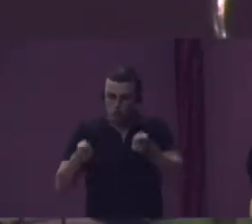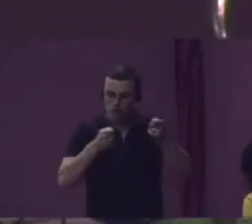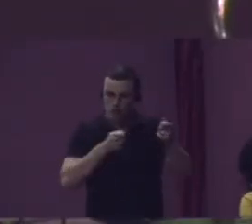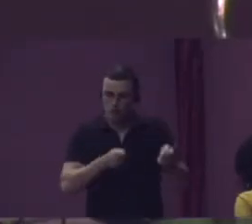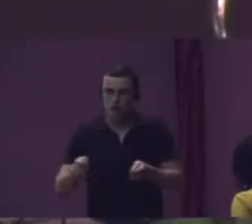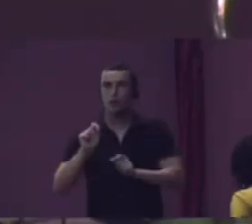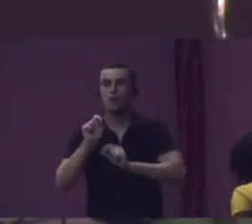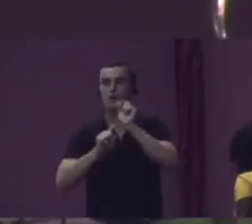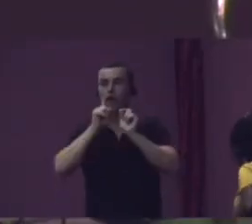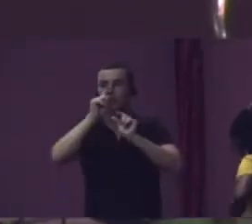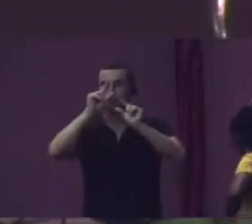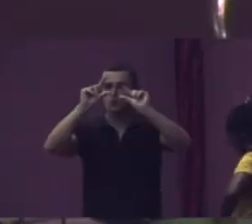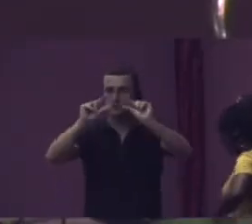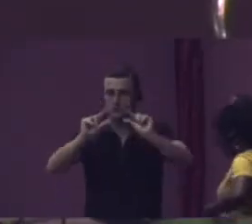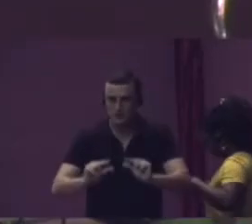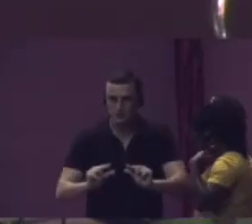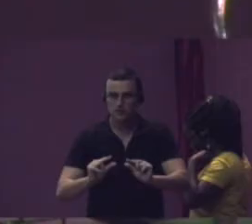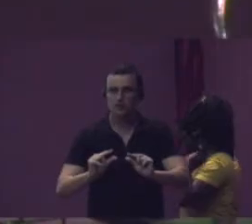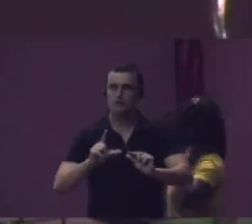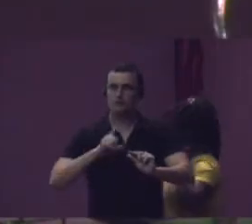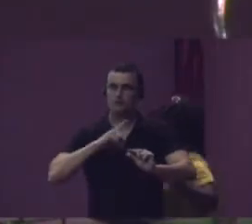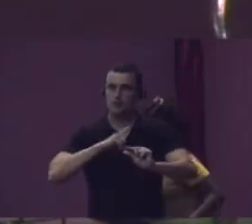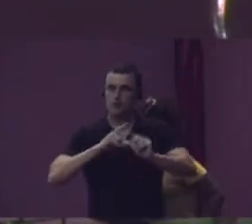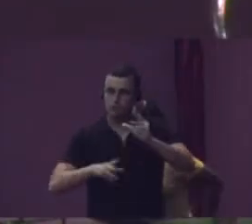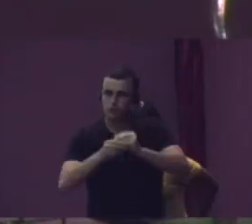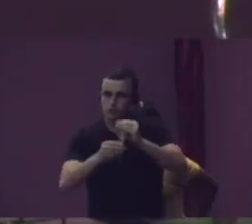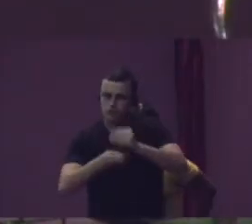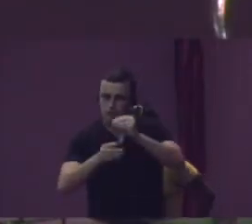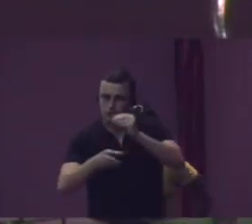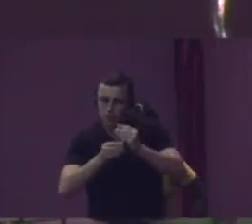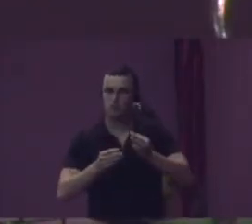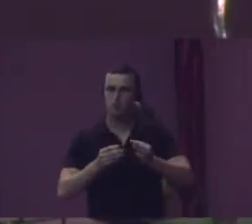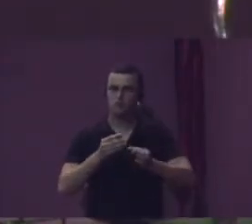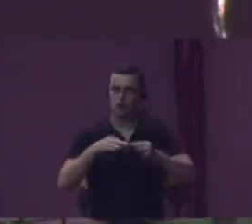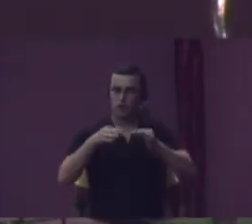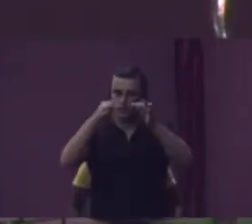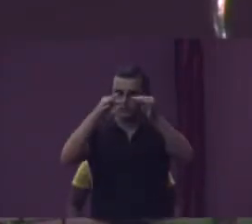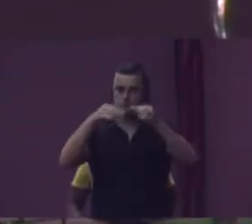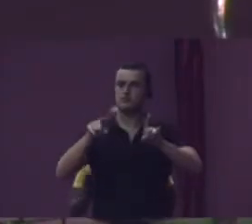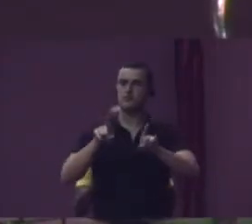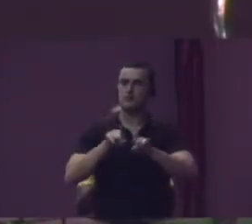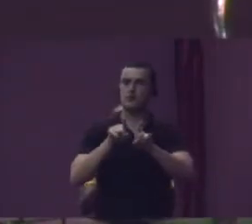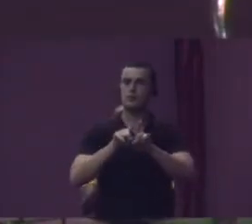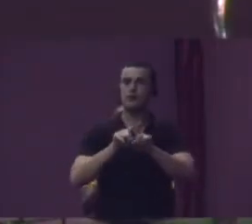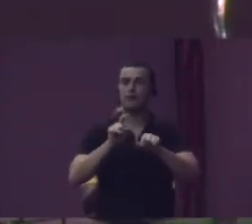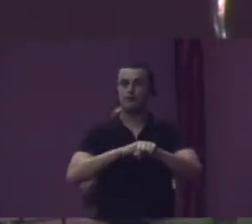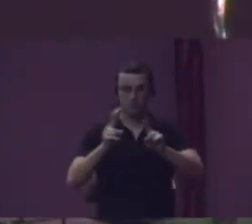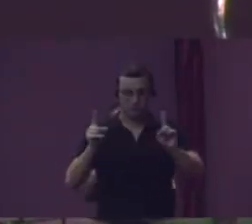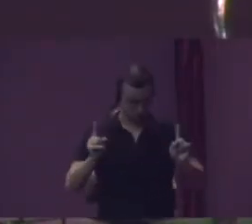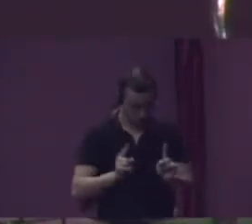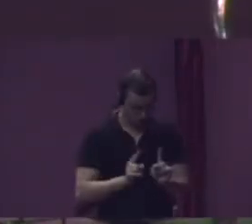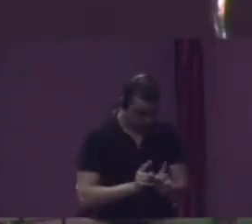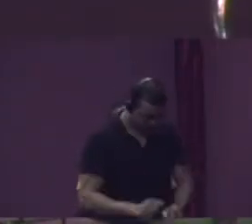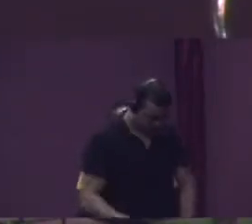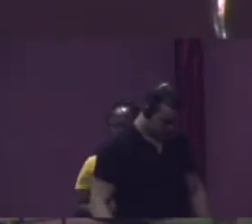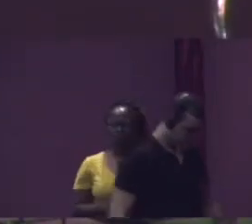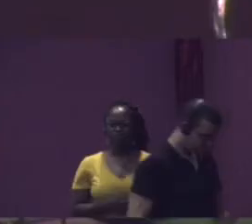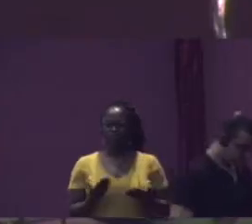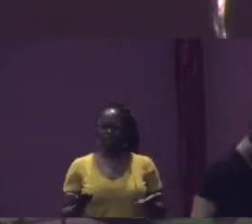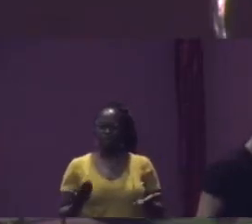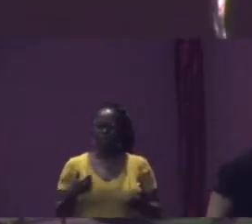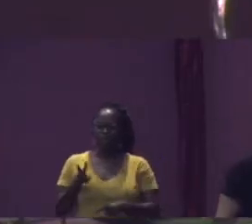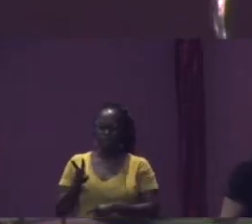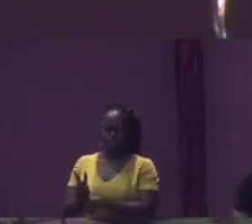and technological advances, and saving time. Brevity is valuable, and monitoring becomes a necessary